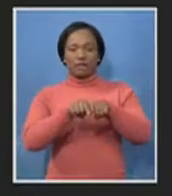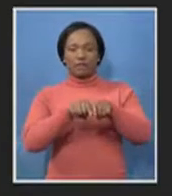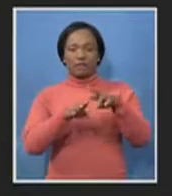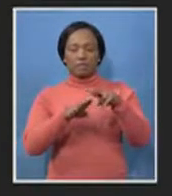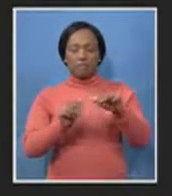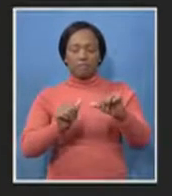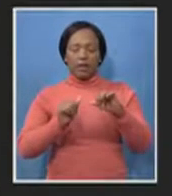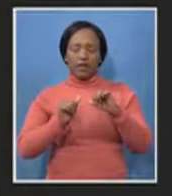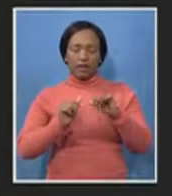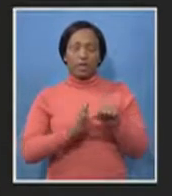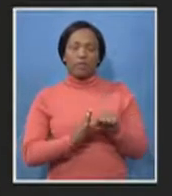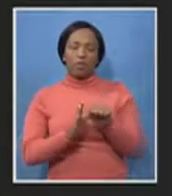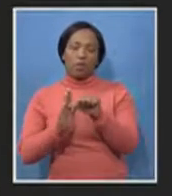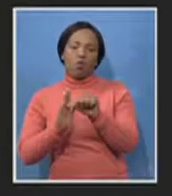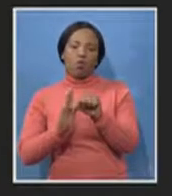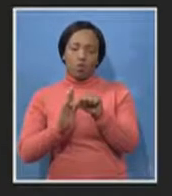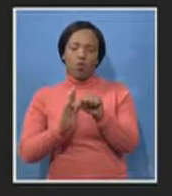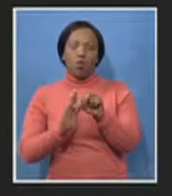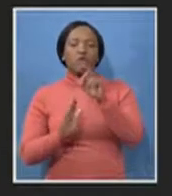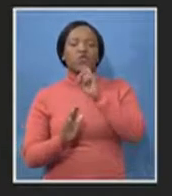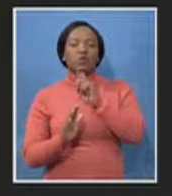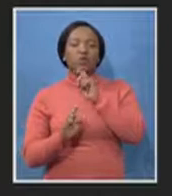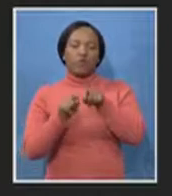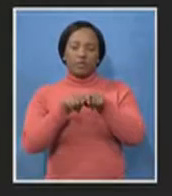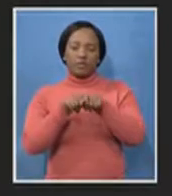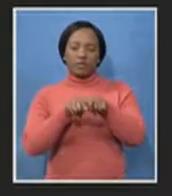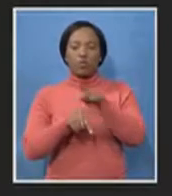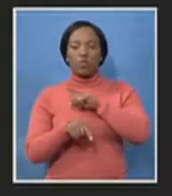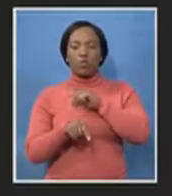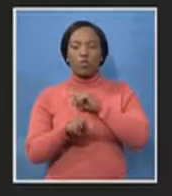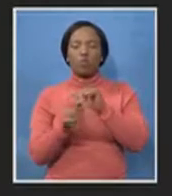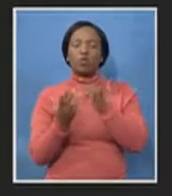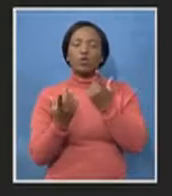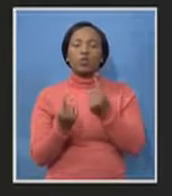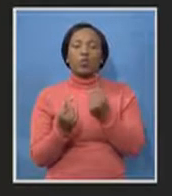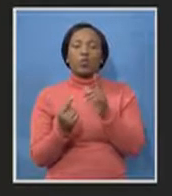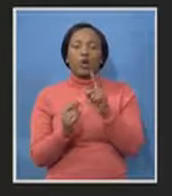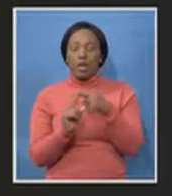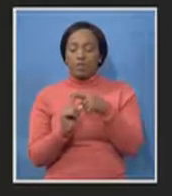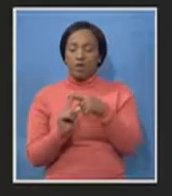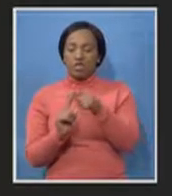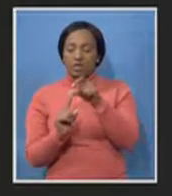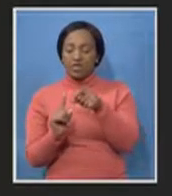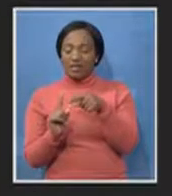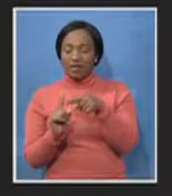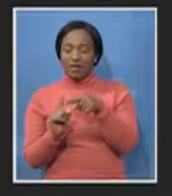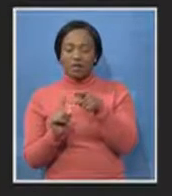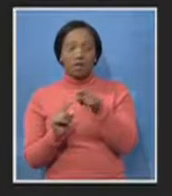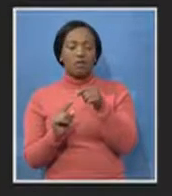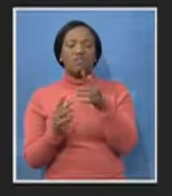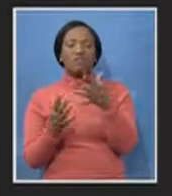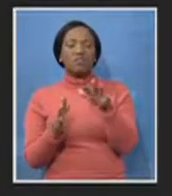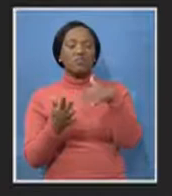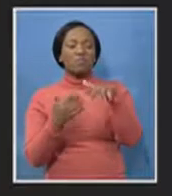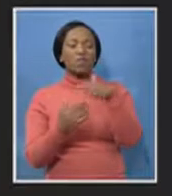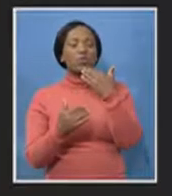use. If we're doing contact tracing, we need to get that result out quickly so that contacts can be confirmed.